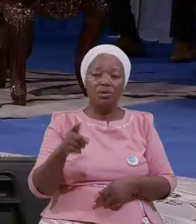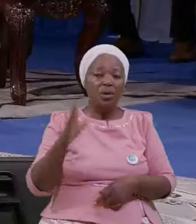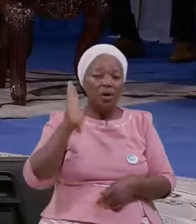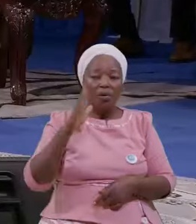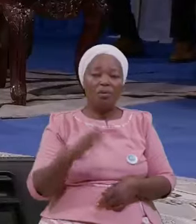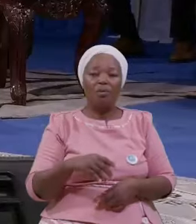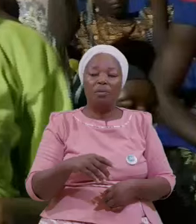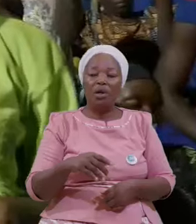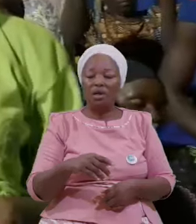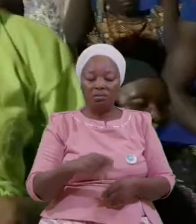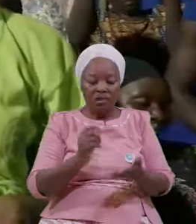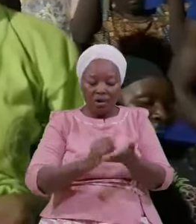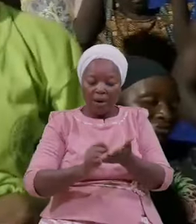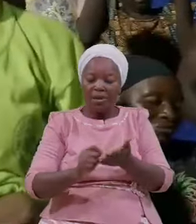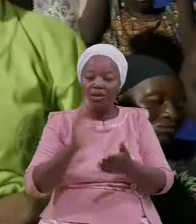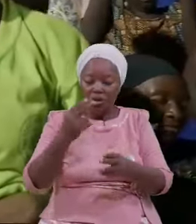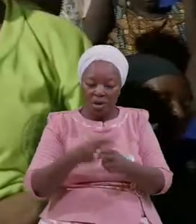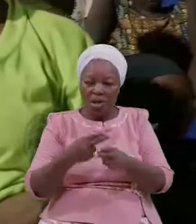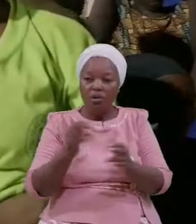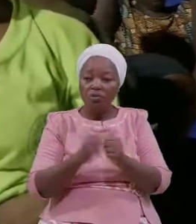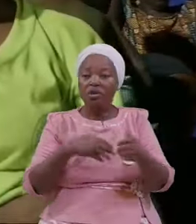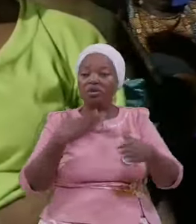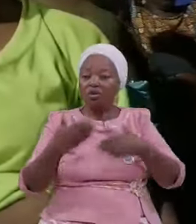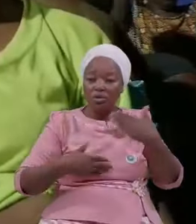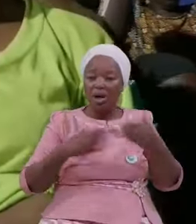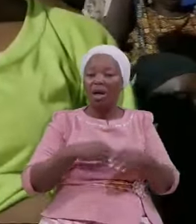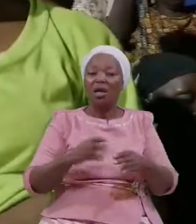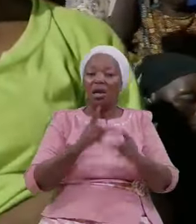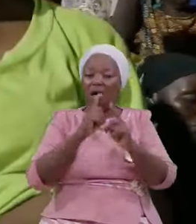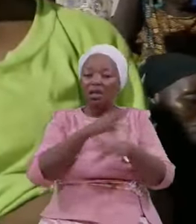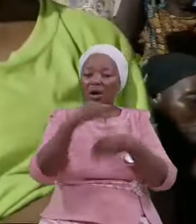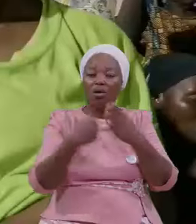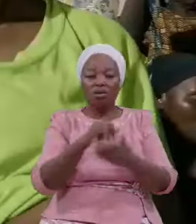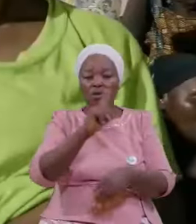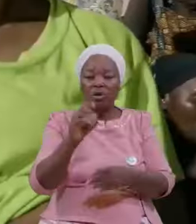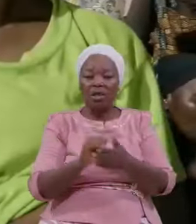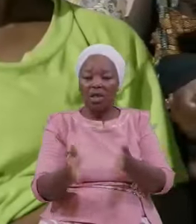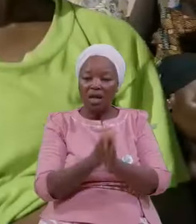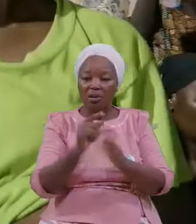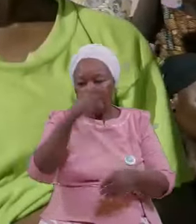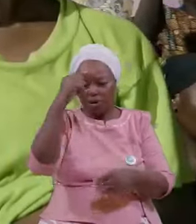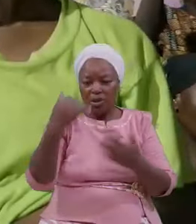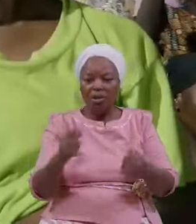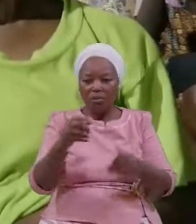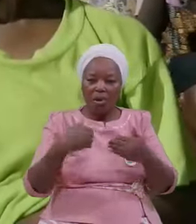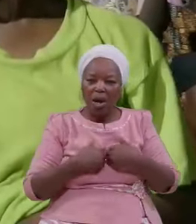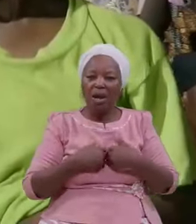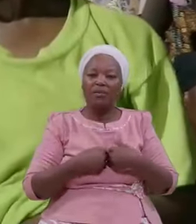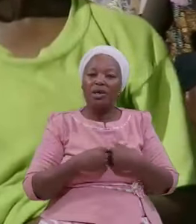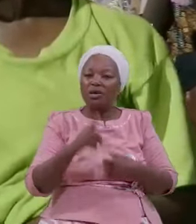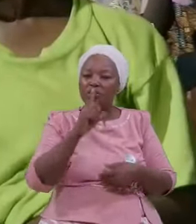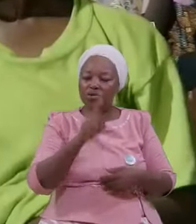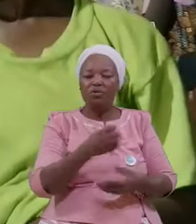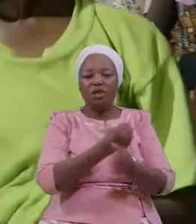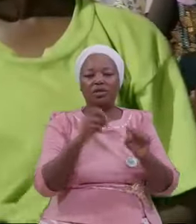the details they are asking. Because now you have forgiveness, freedom, you have salvation. We call